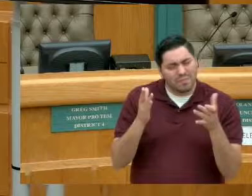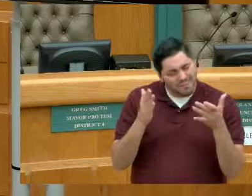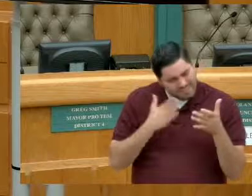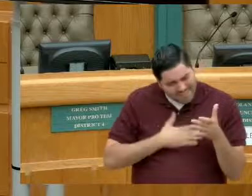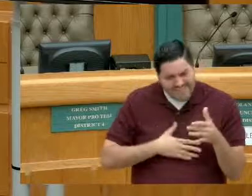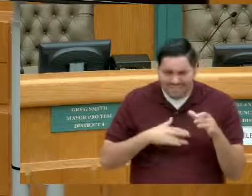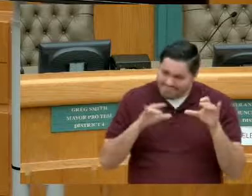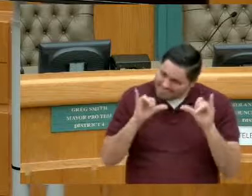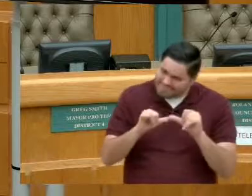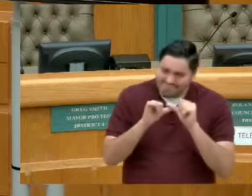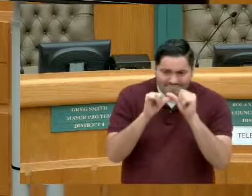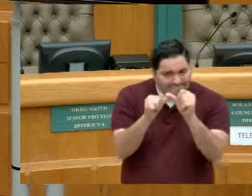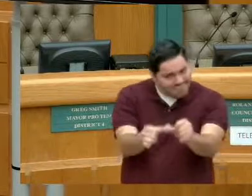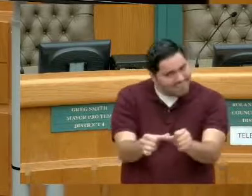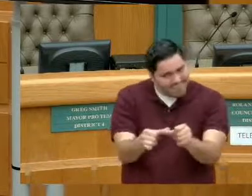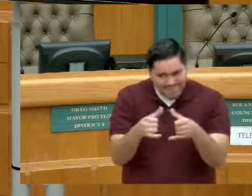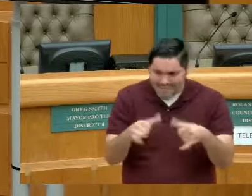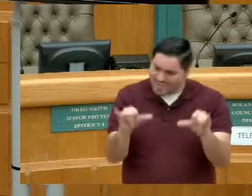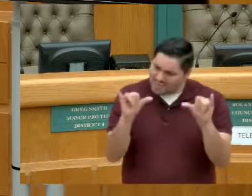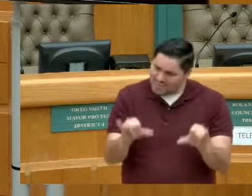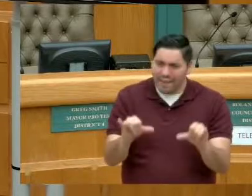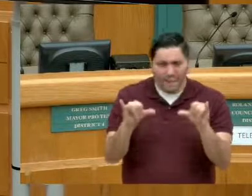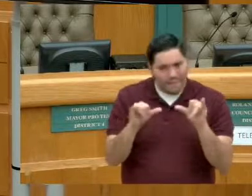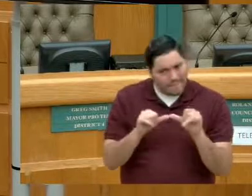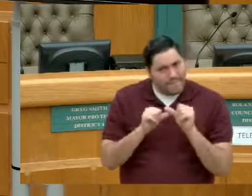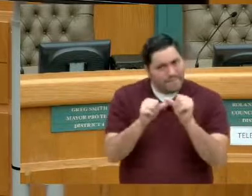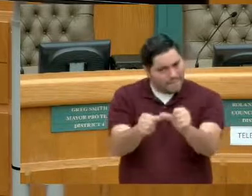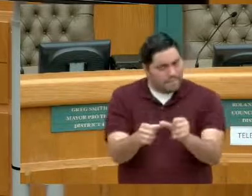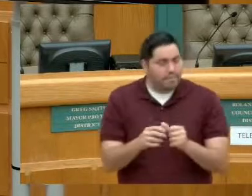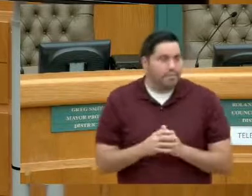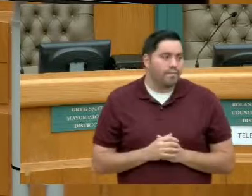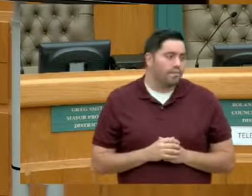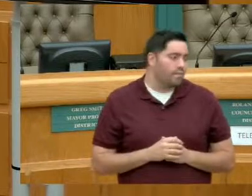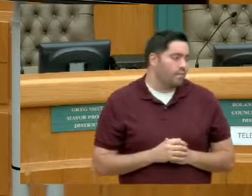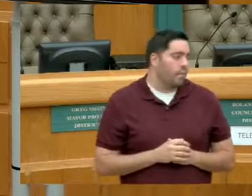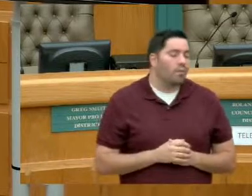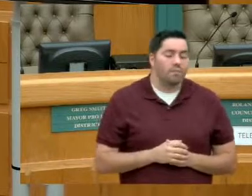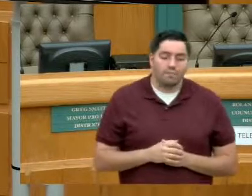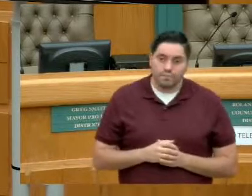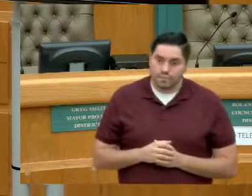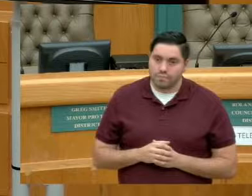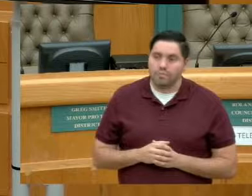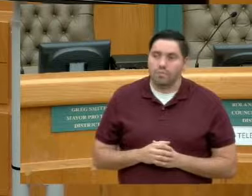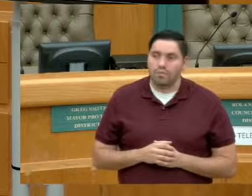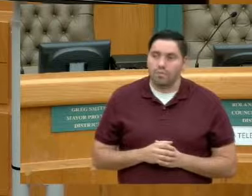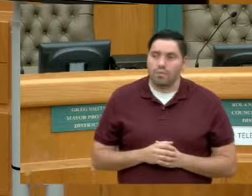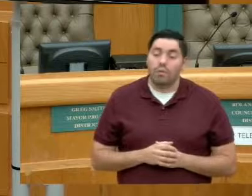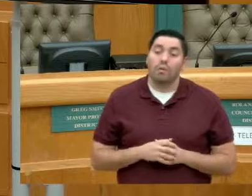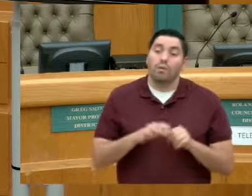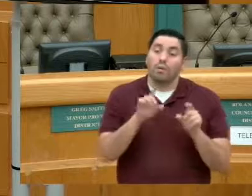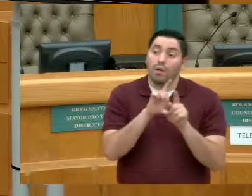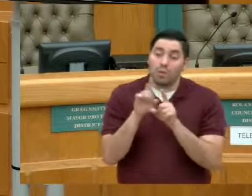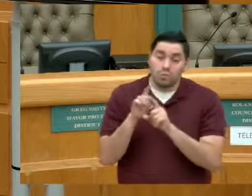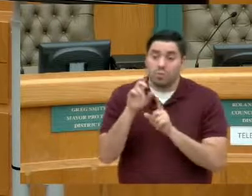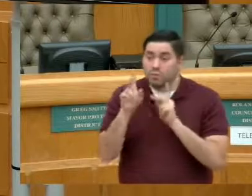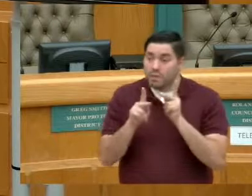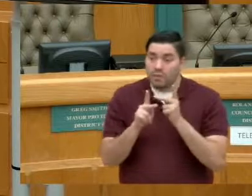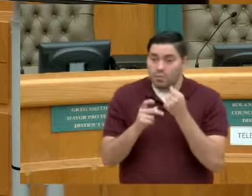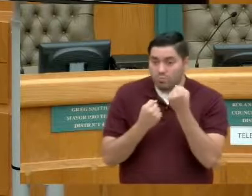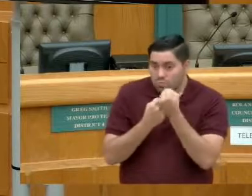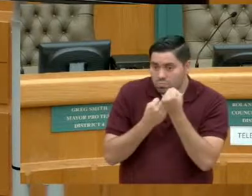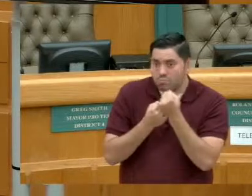doing. While we're doing that, we've also had people continue to provide information and funding for